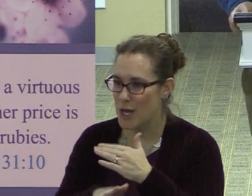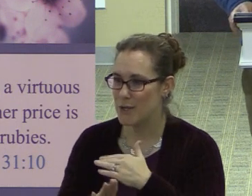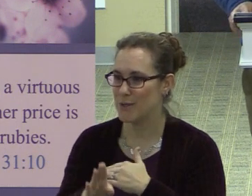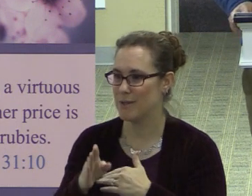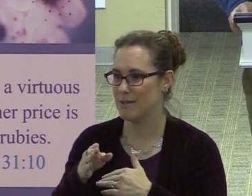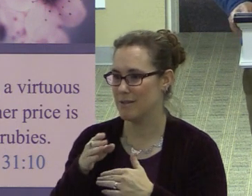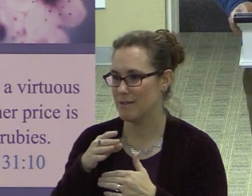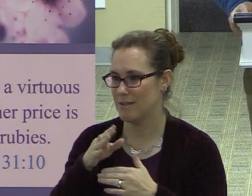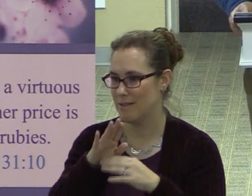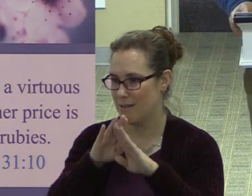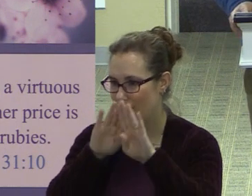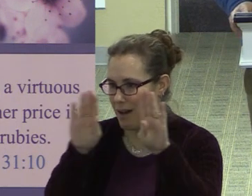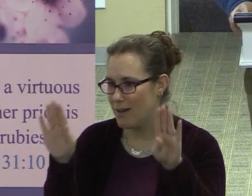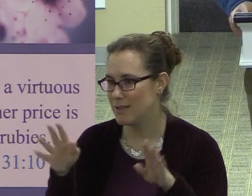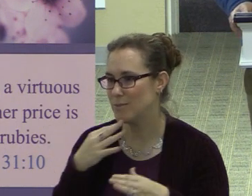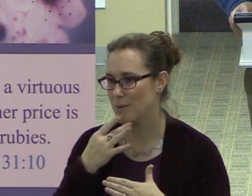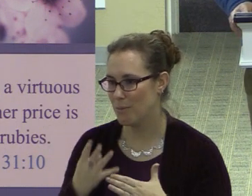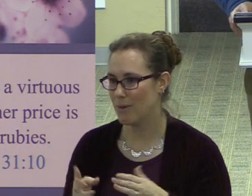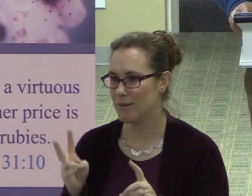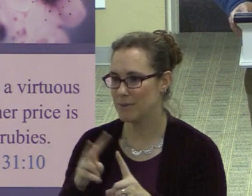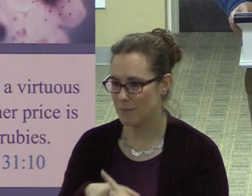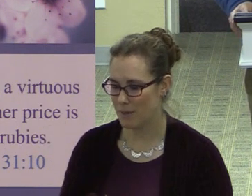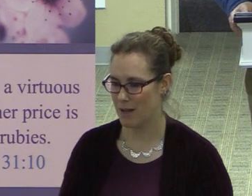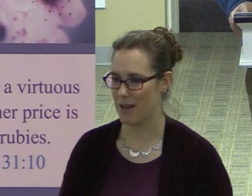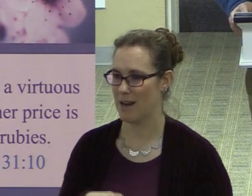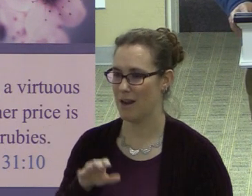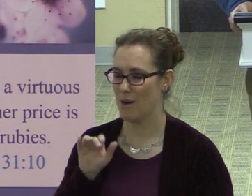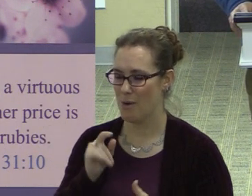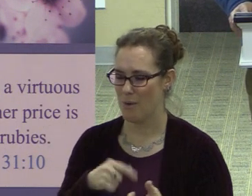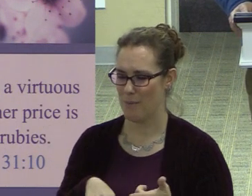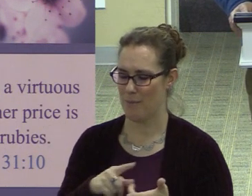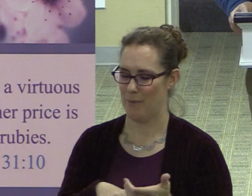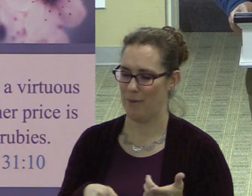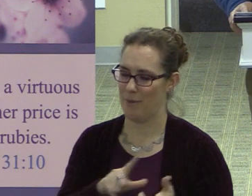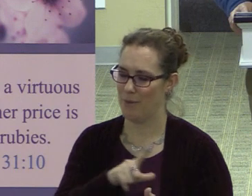was applied. Boy, what the Lord was establishing was incredible.